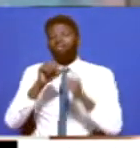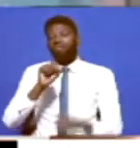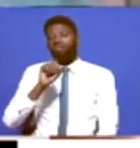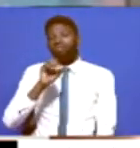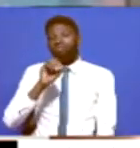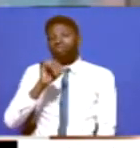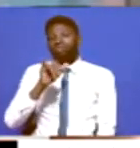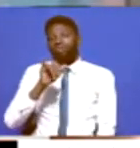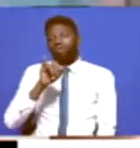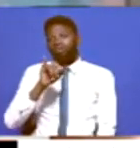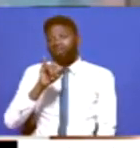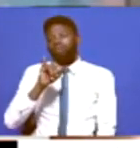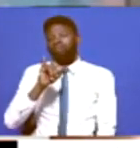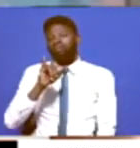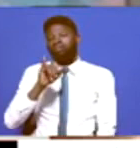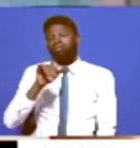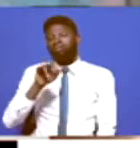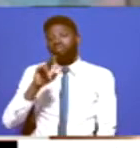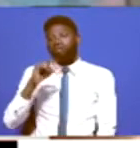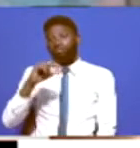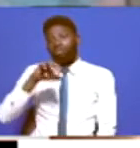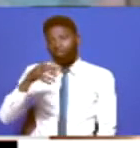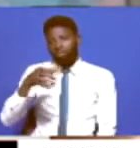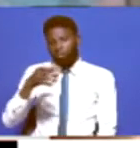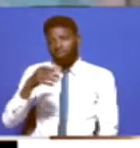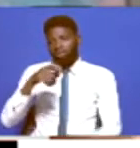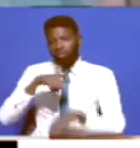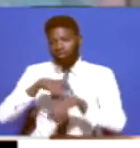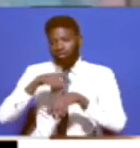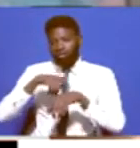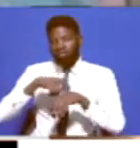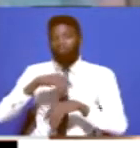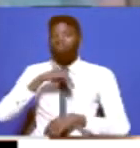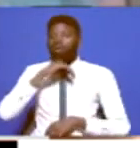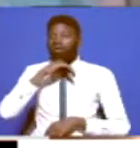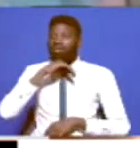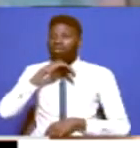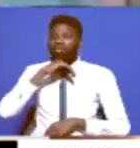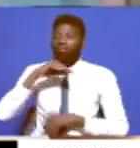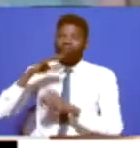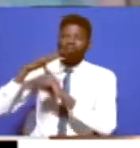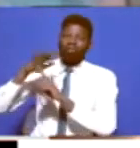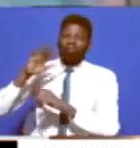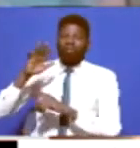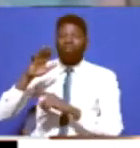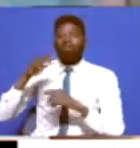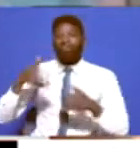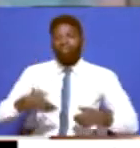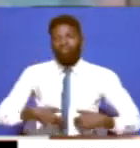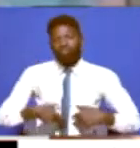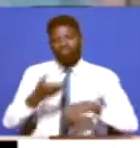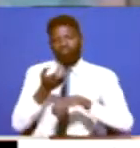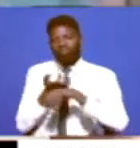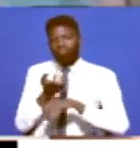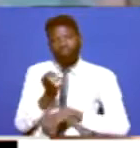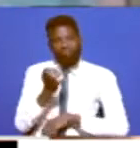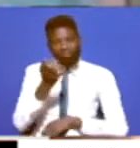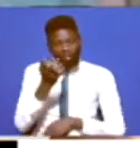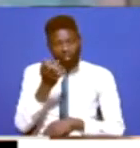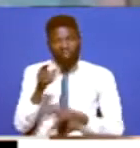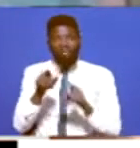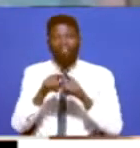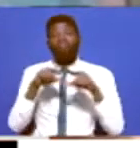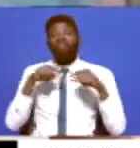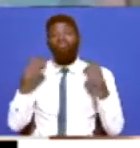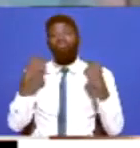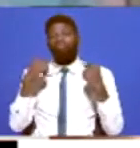County that saw Raila Odinga's chopper stoned by rowdy youth. On their part, the clergy has called for tolerance among Kenyans,